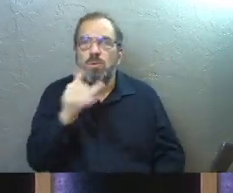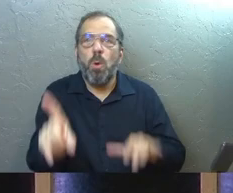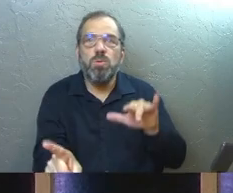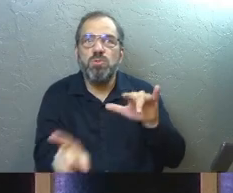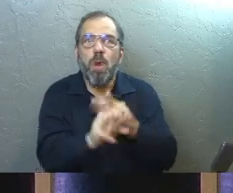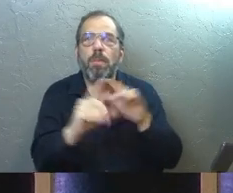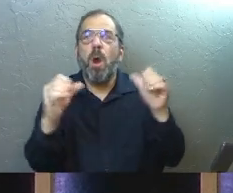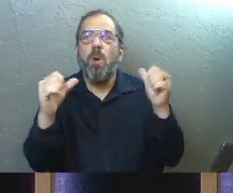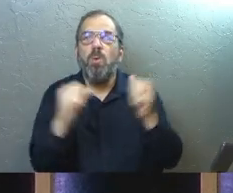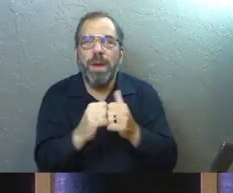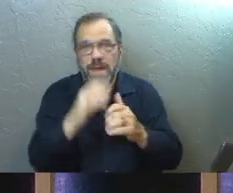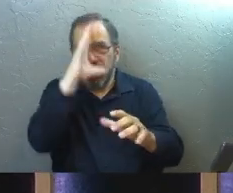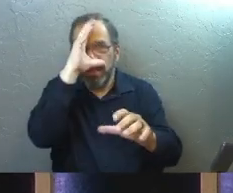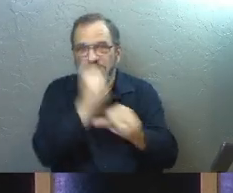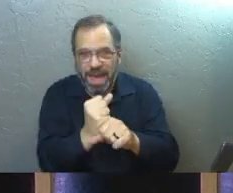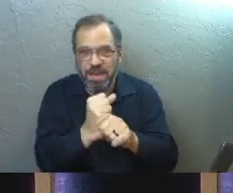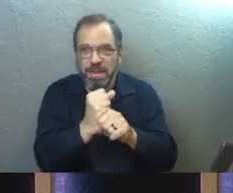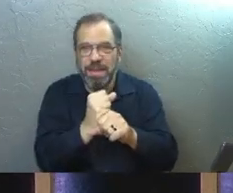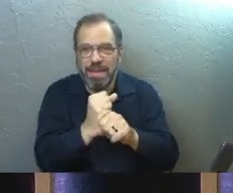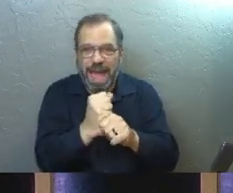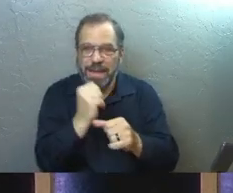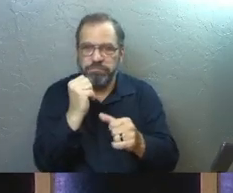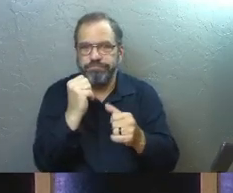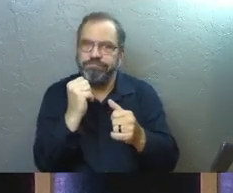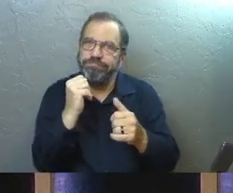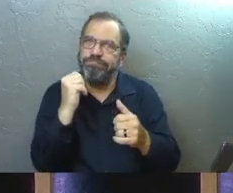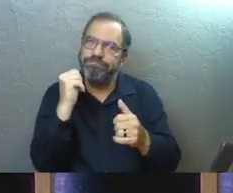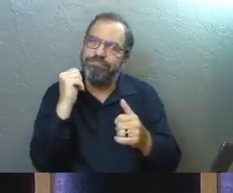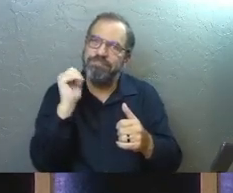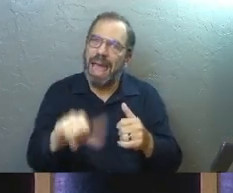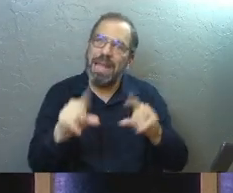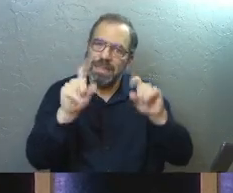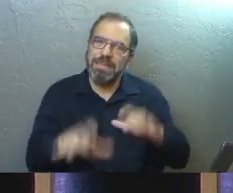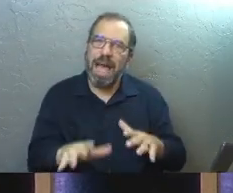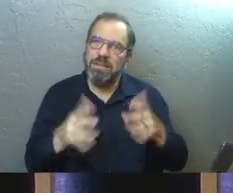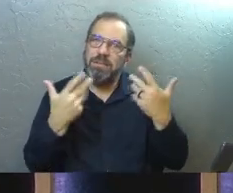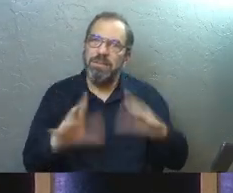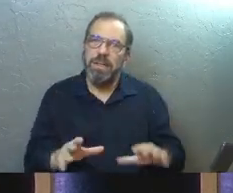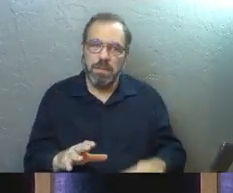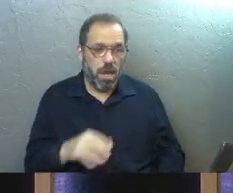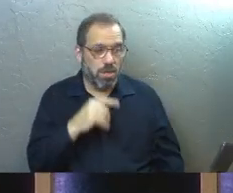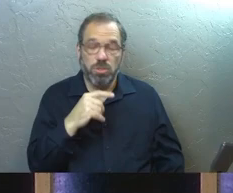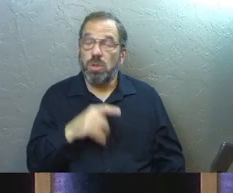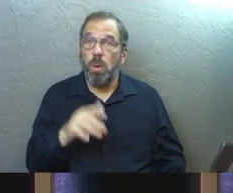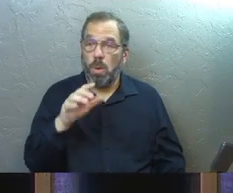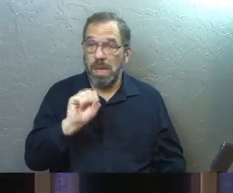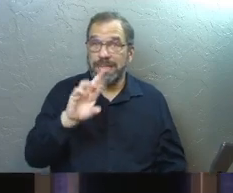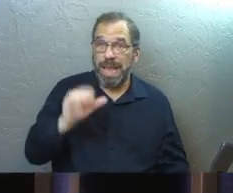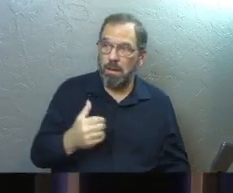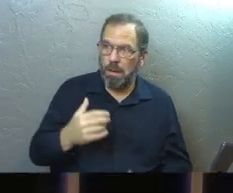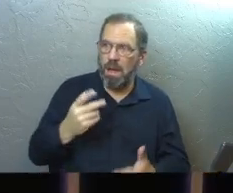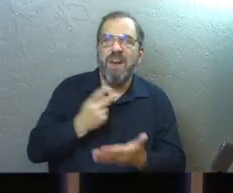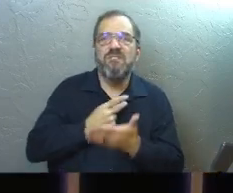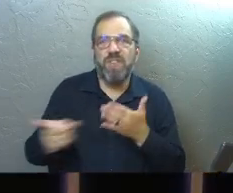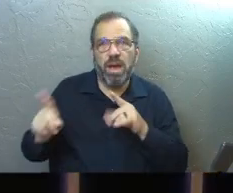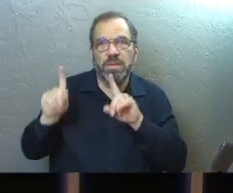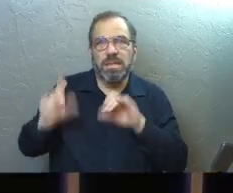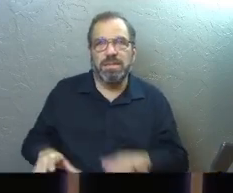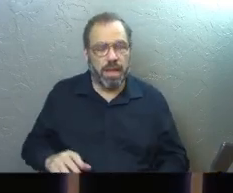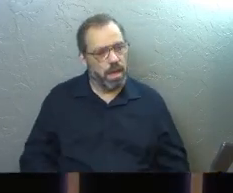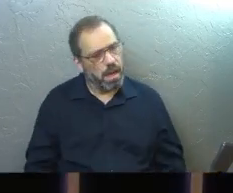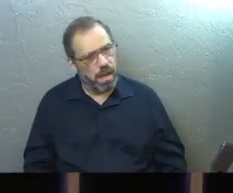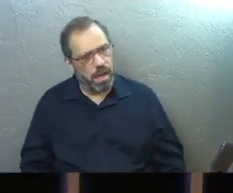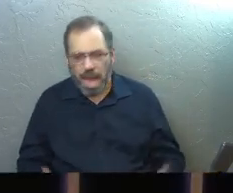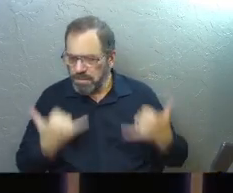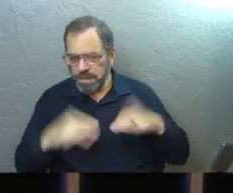show up with the faith and pass the faith test. Well, here's what's weird. She just failed the faith test. And God's like,